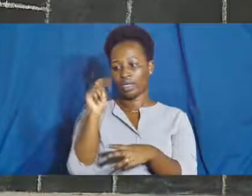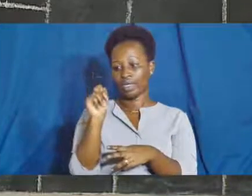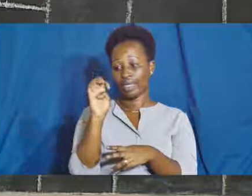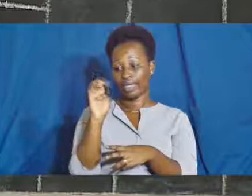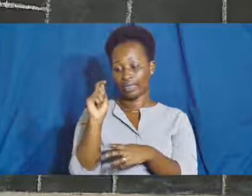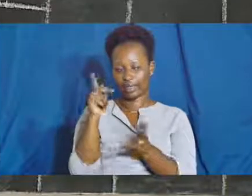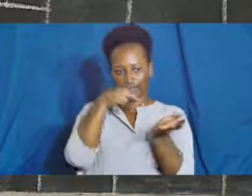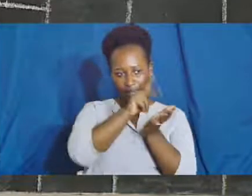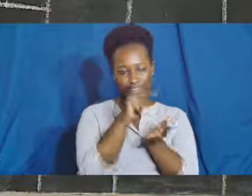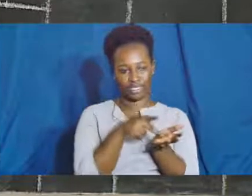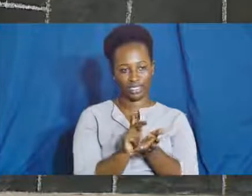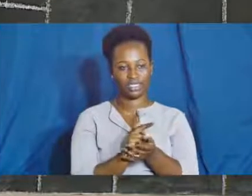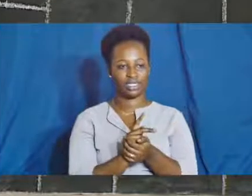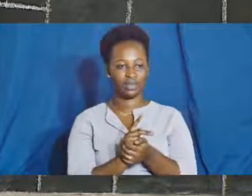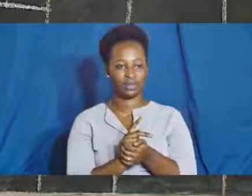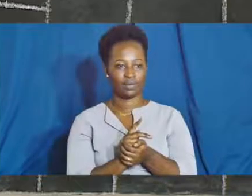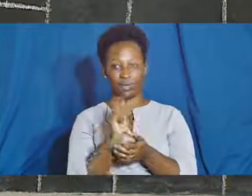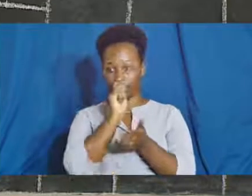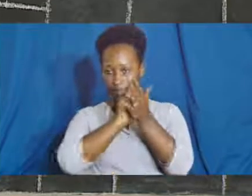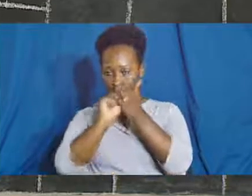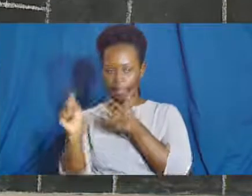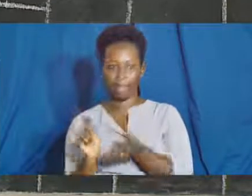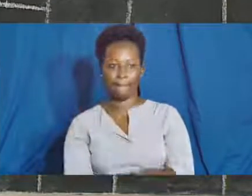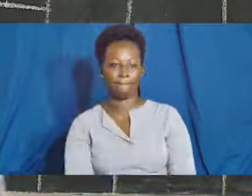purchases. Can you subtract for me?